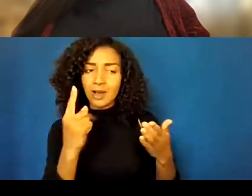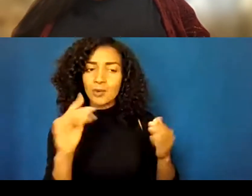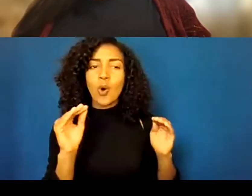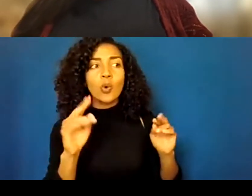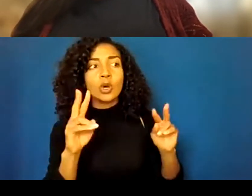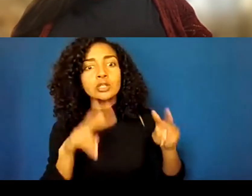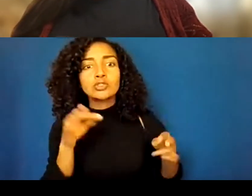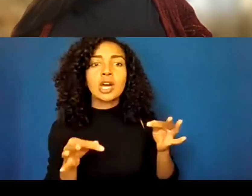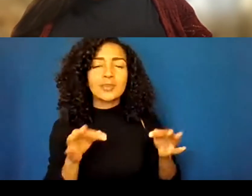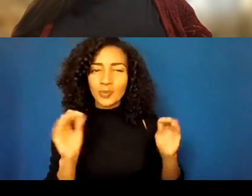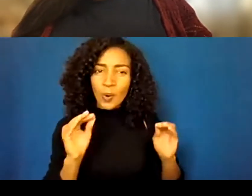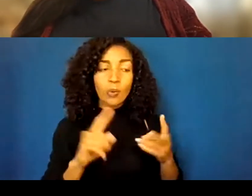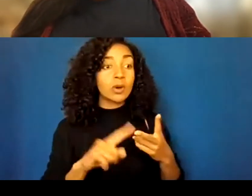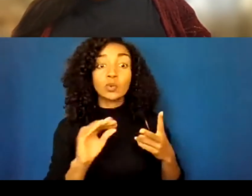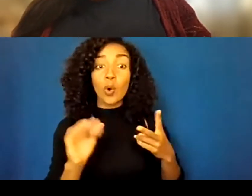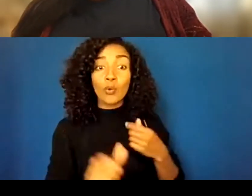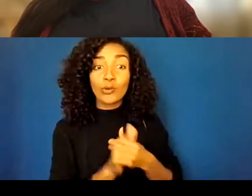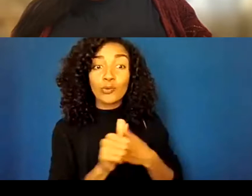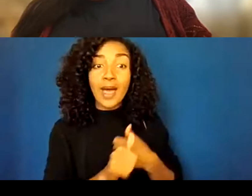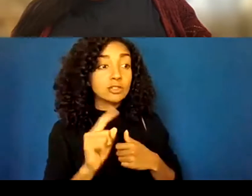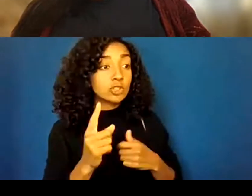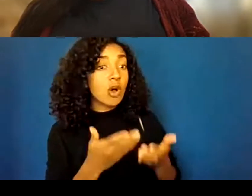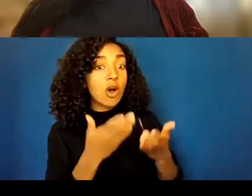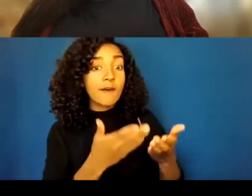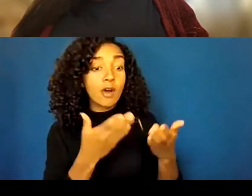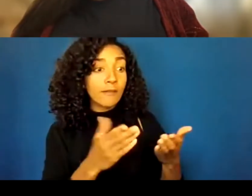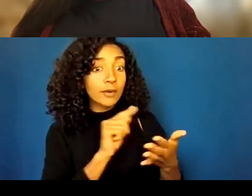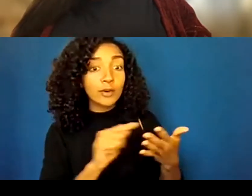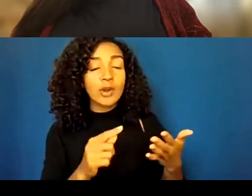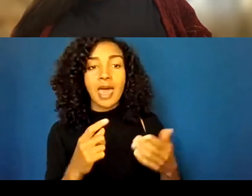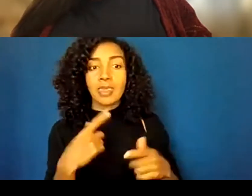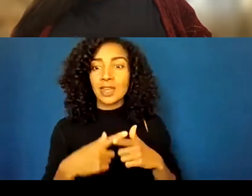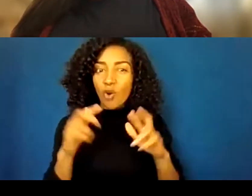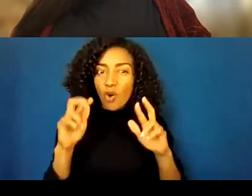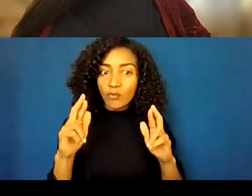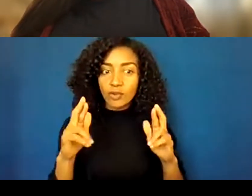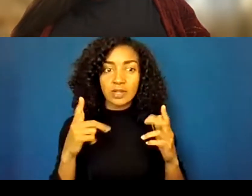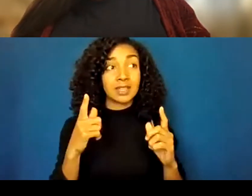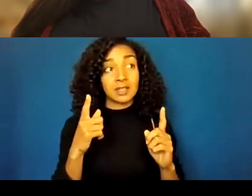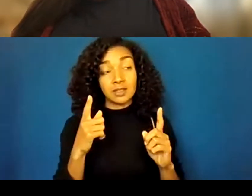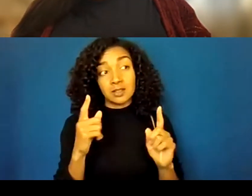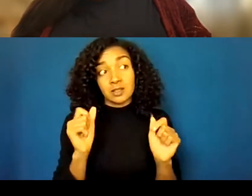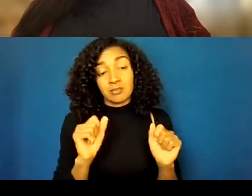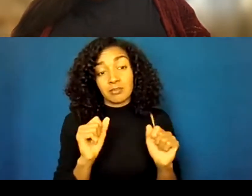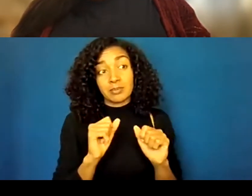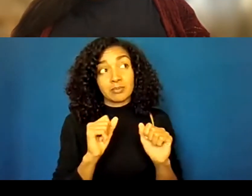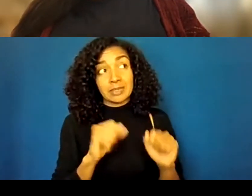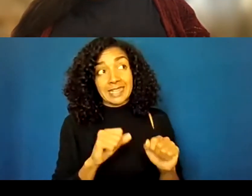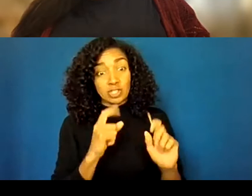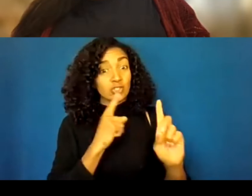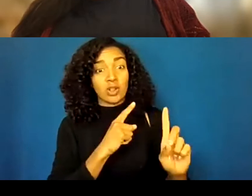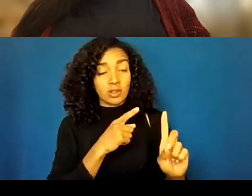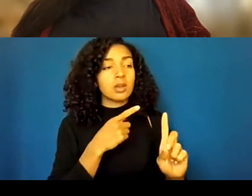non-threatening, but also then hopefully and potentially are helping to guide someone's decision-making, so to